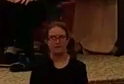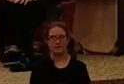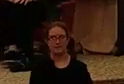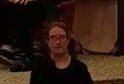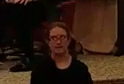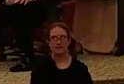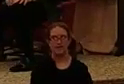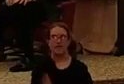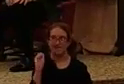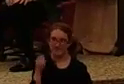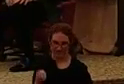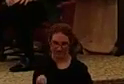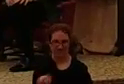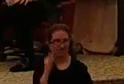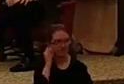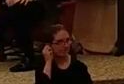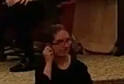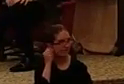Oh, yeah.